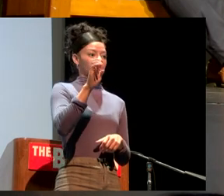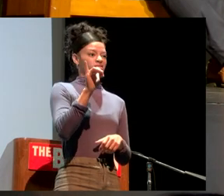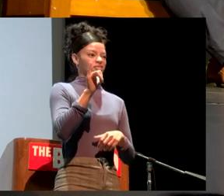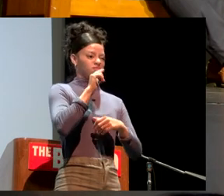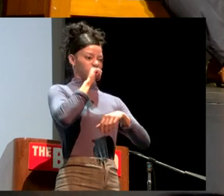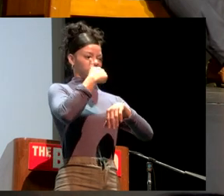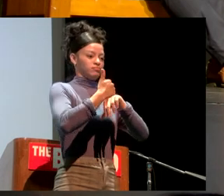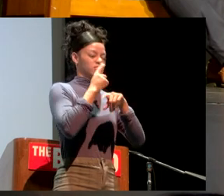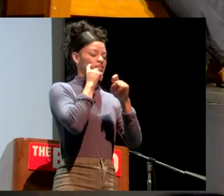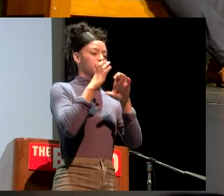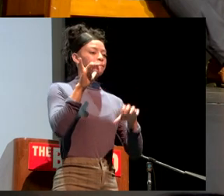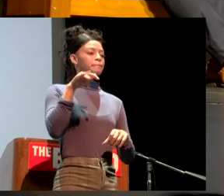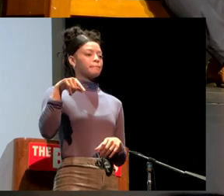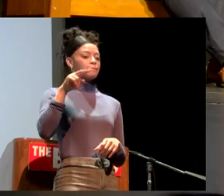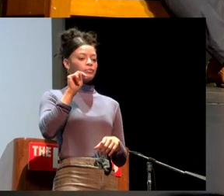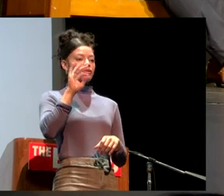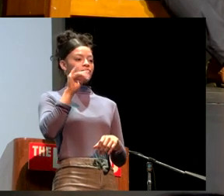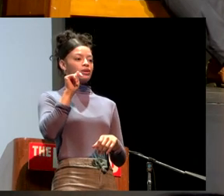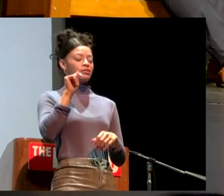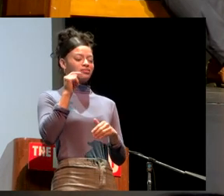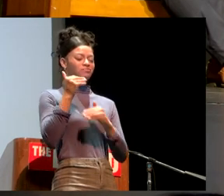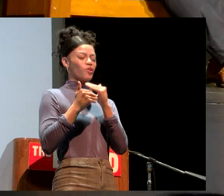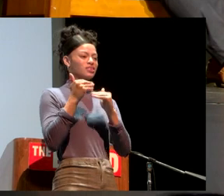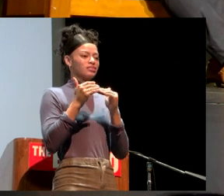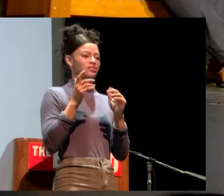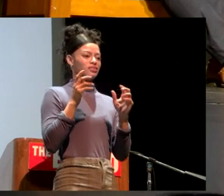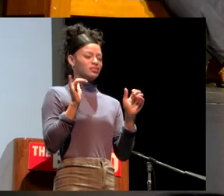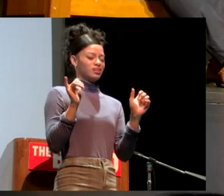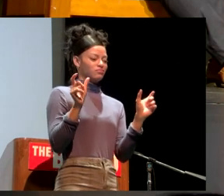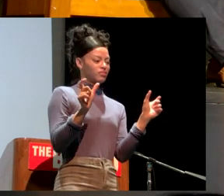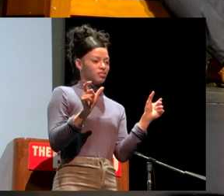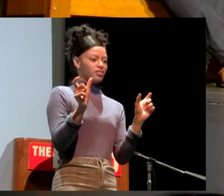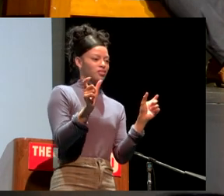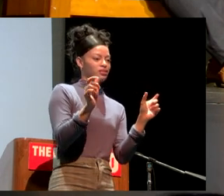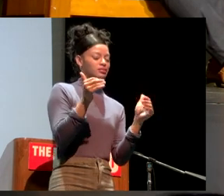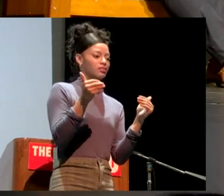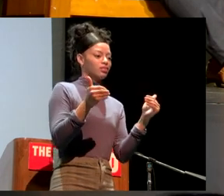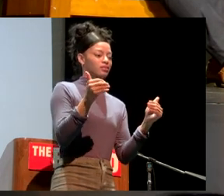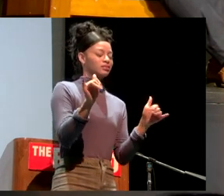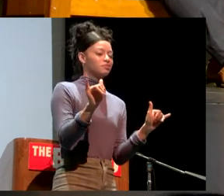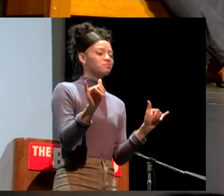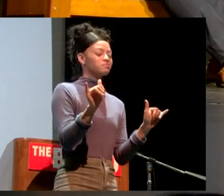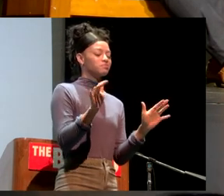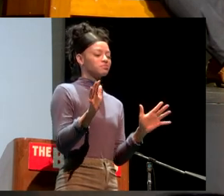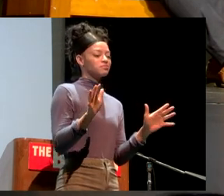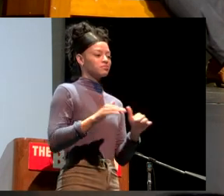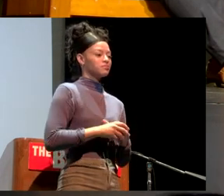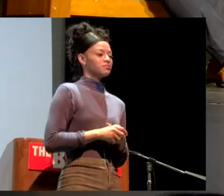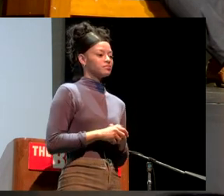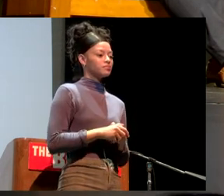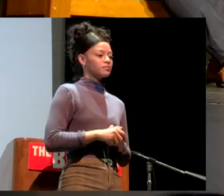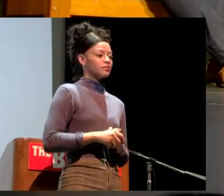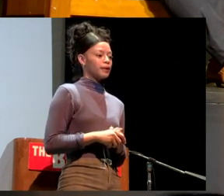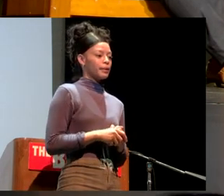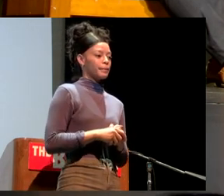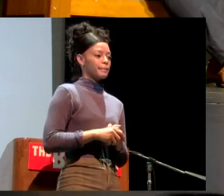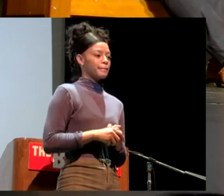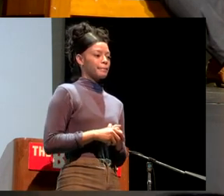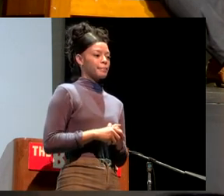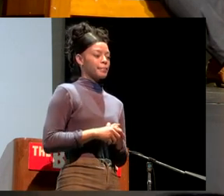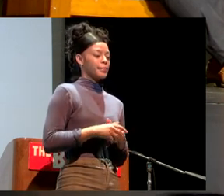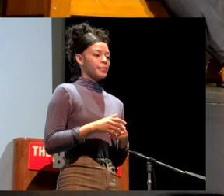it starts in that, you know, simulation where digital is, you know, the main value, the main economy, the main emotional